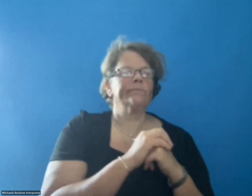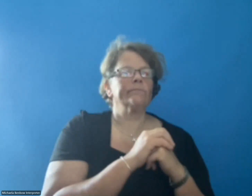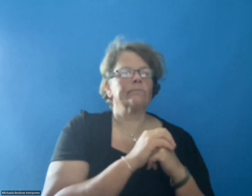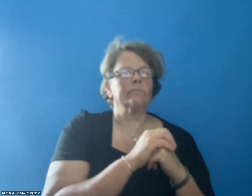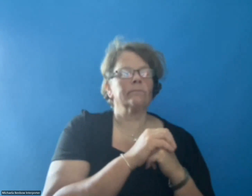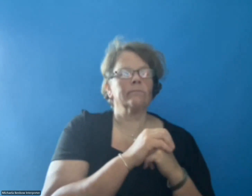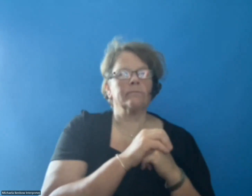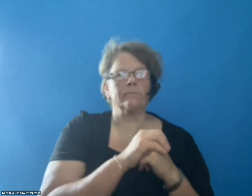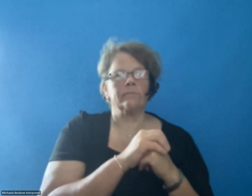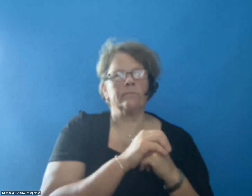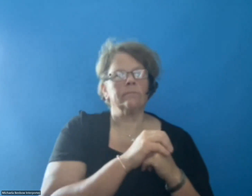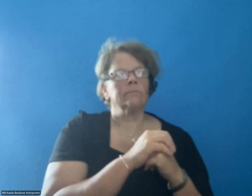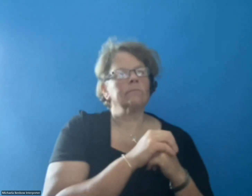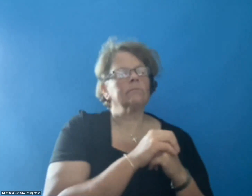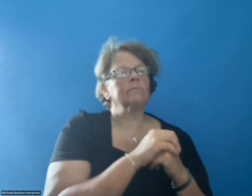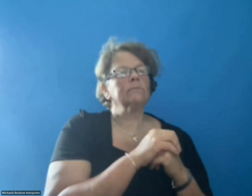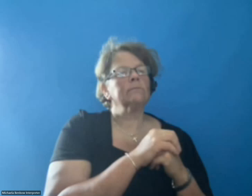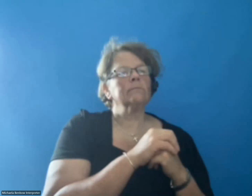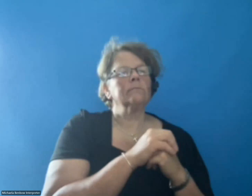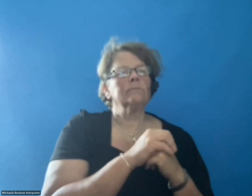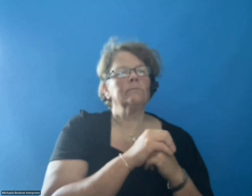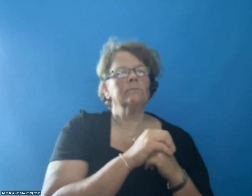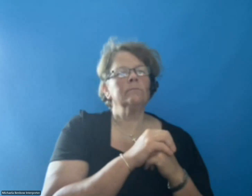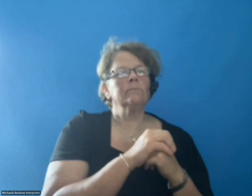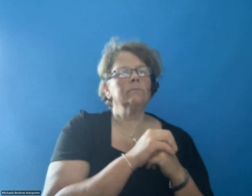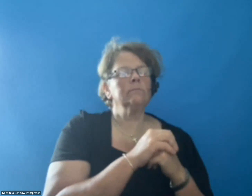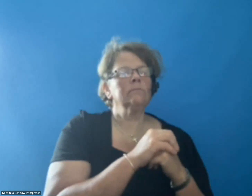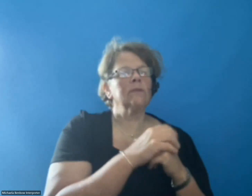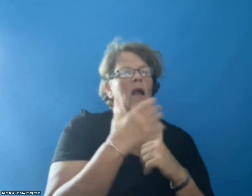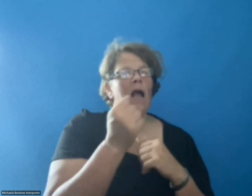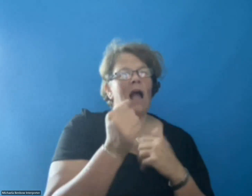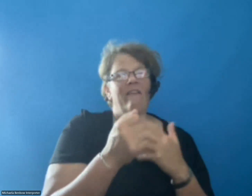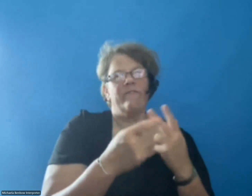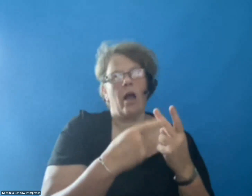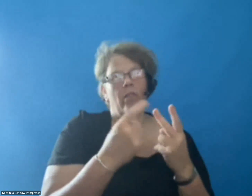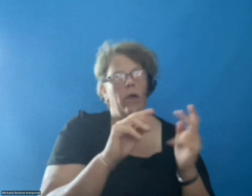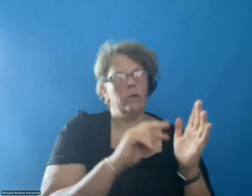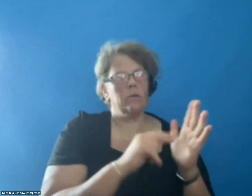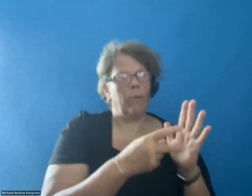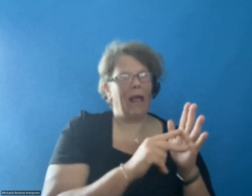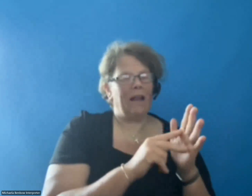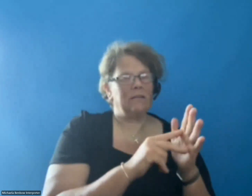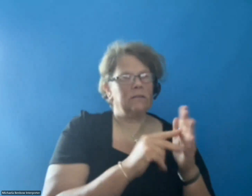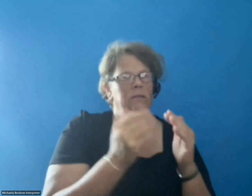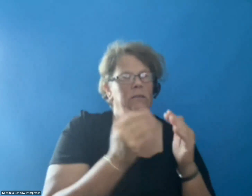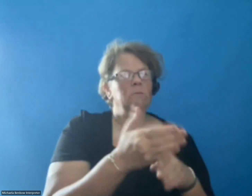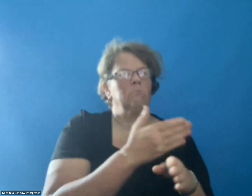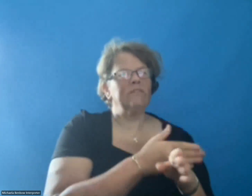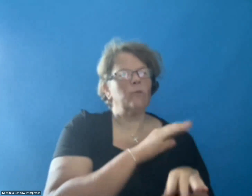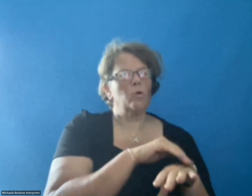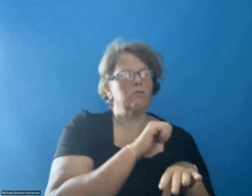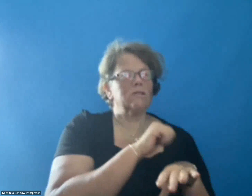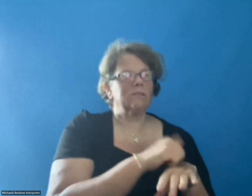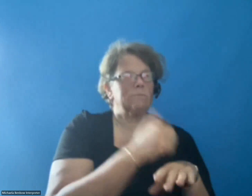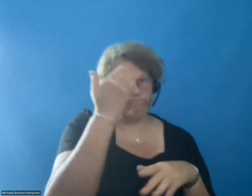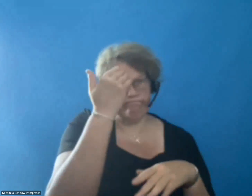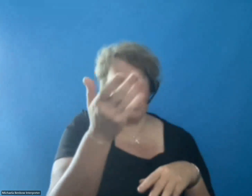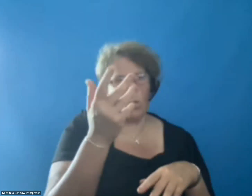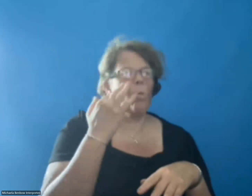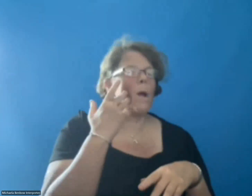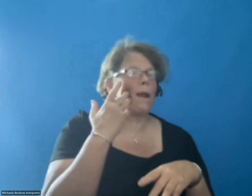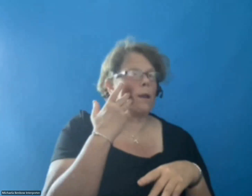BSL interpretation. We have got a couple of sessions planned for before Christmas. We don't have the detail of exactly when they are yet, but please